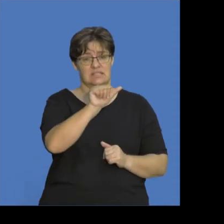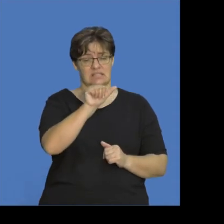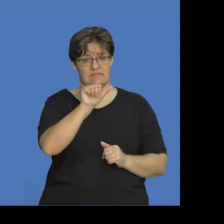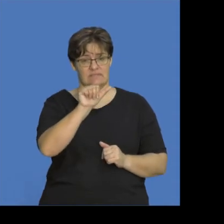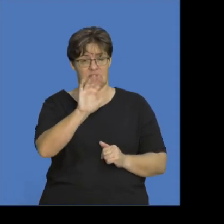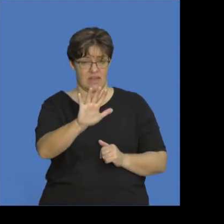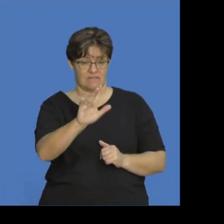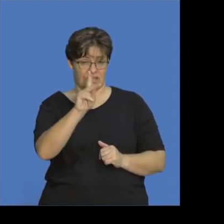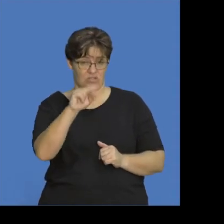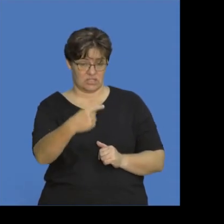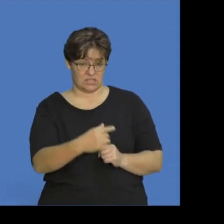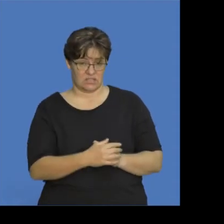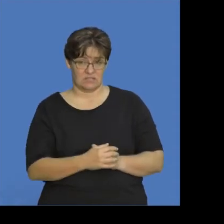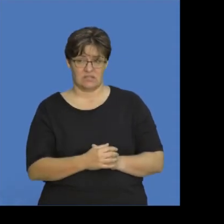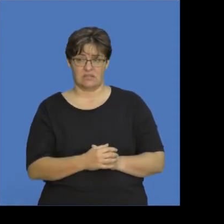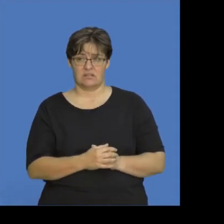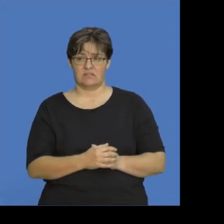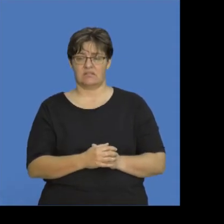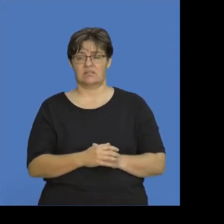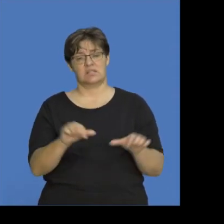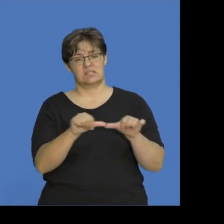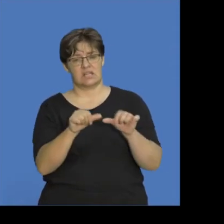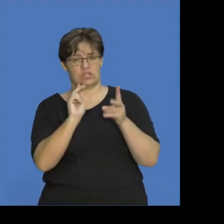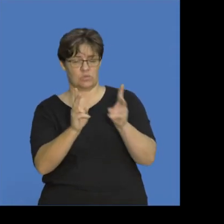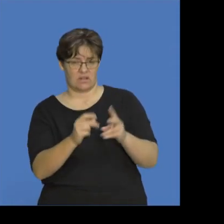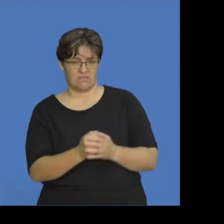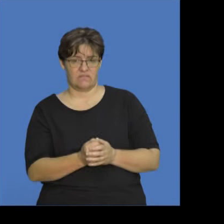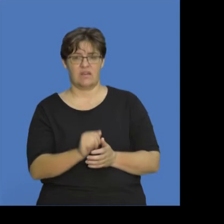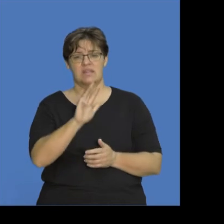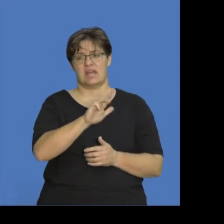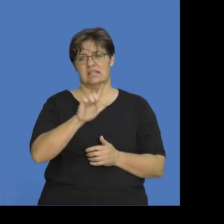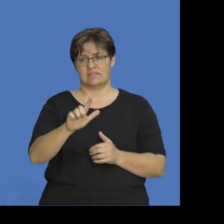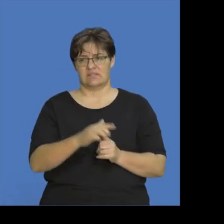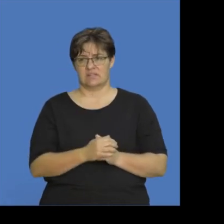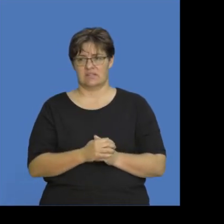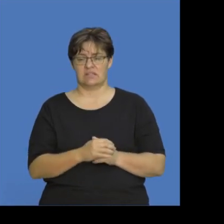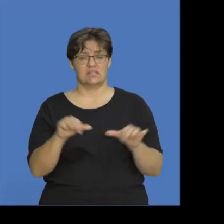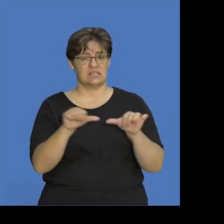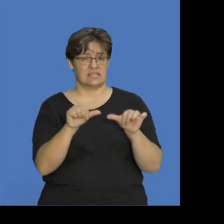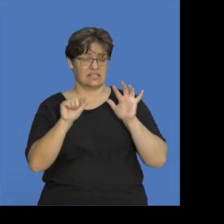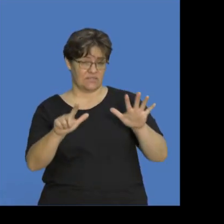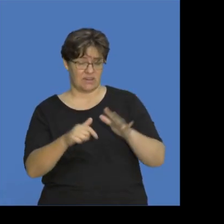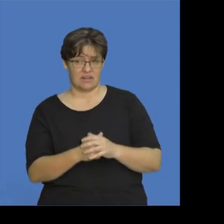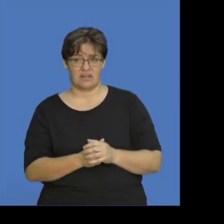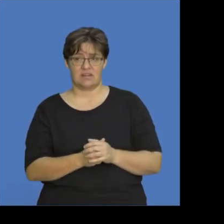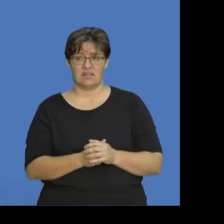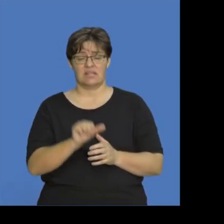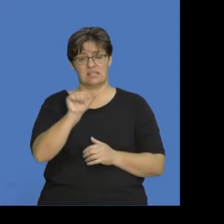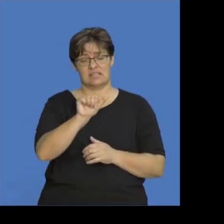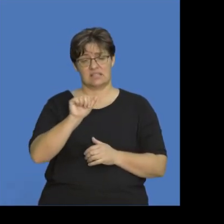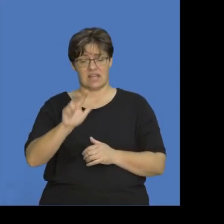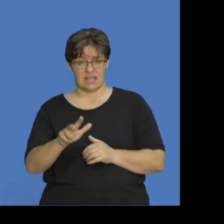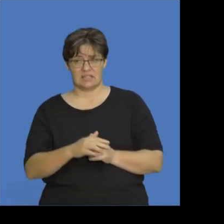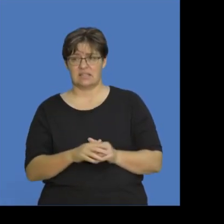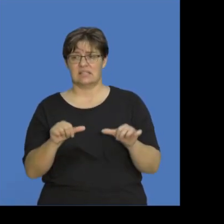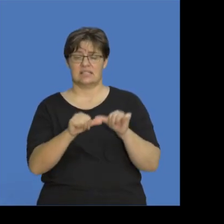is 65 kilogram, and size 12, 97, size